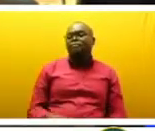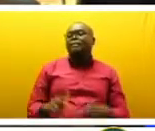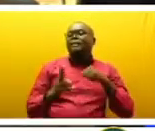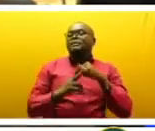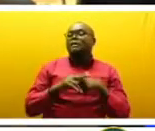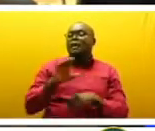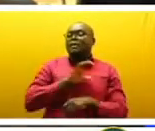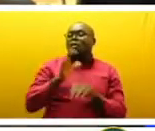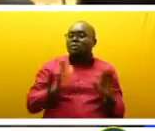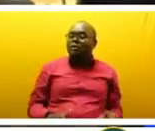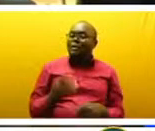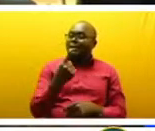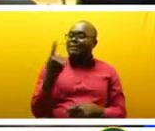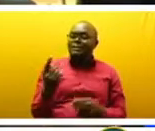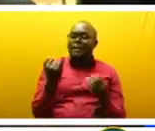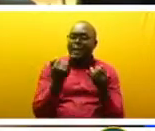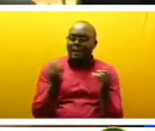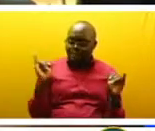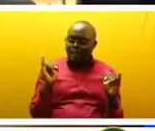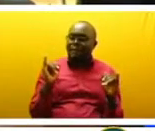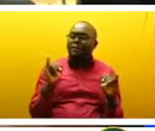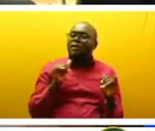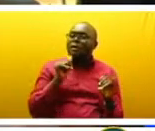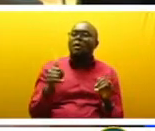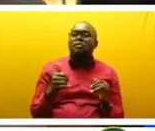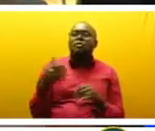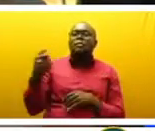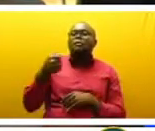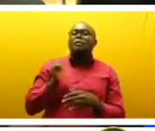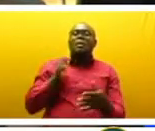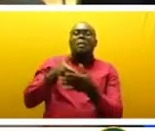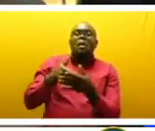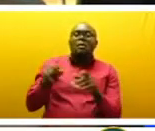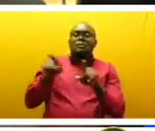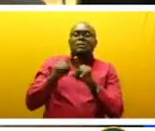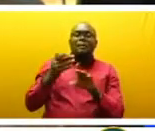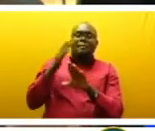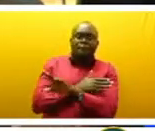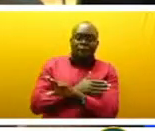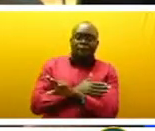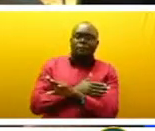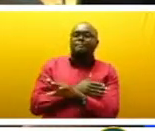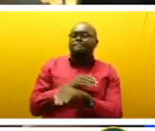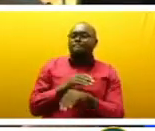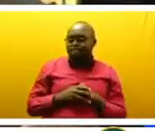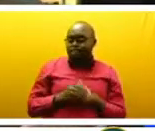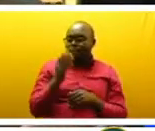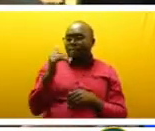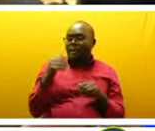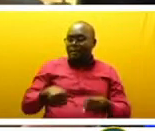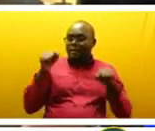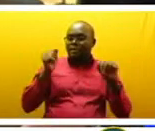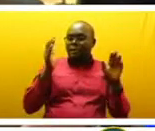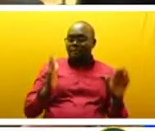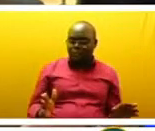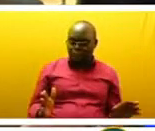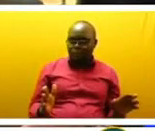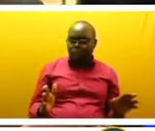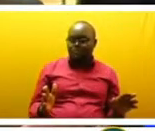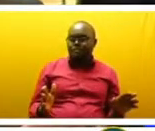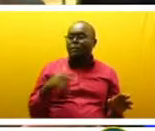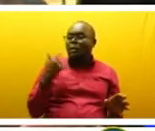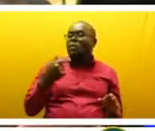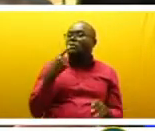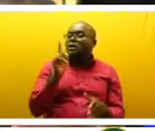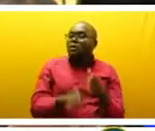each of them independent, they are not to be held hostage, as they have been held hostage by the chairperson, who says